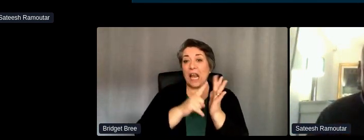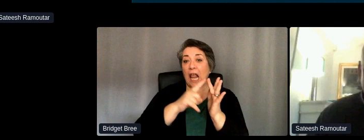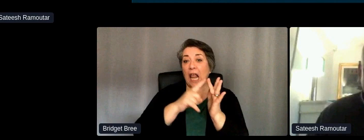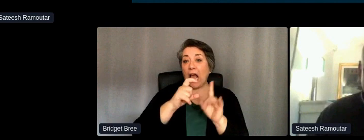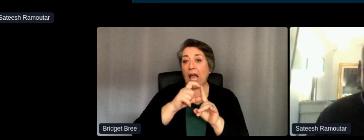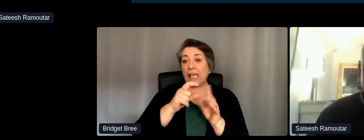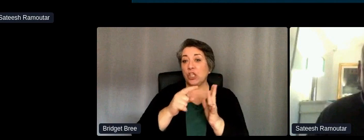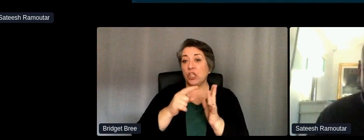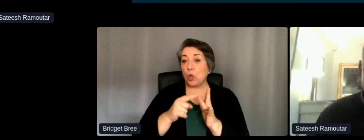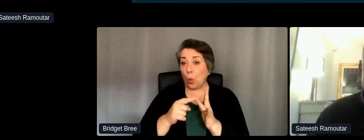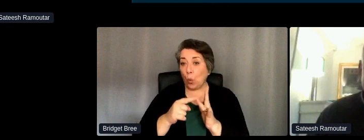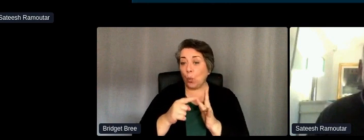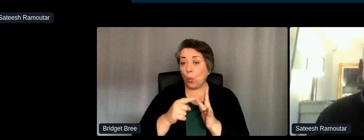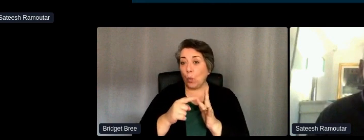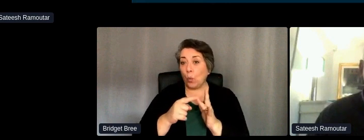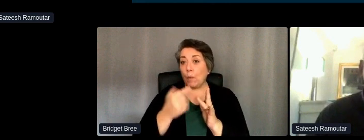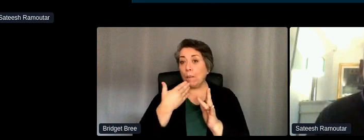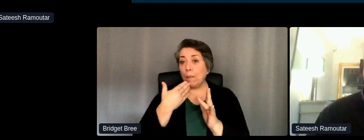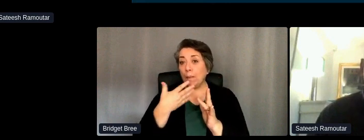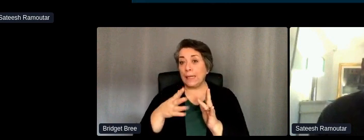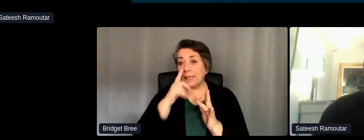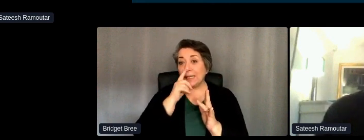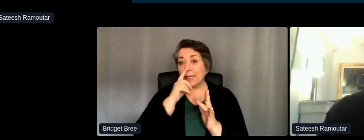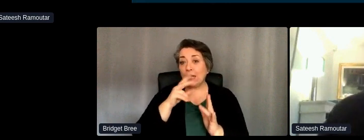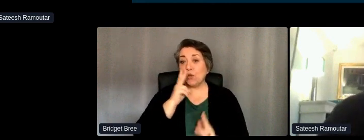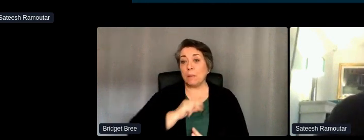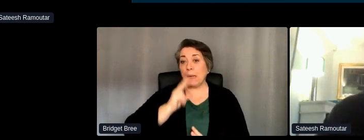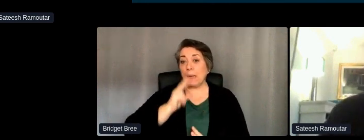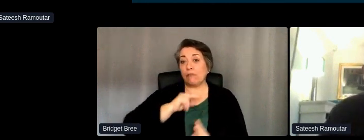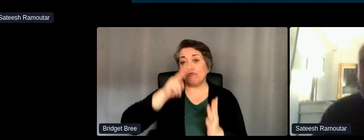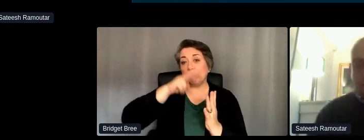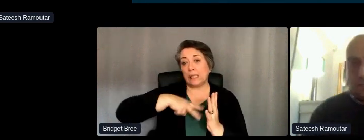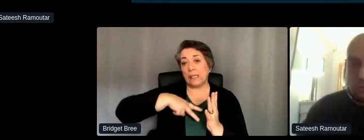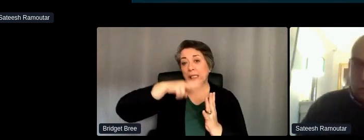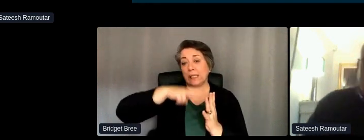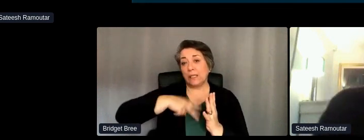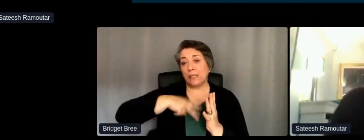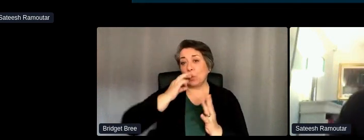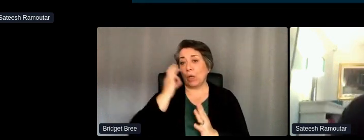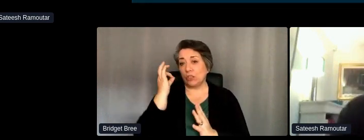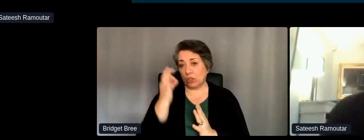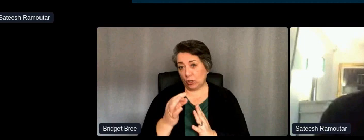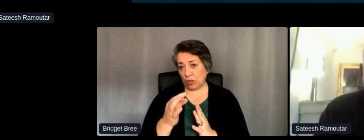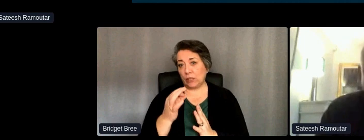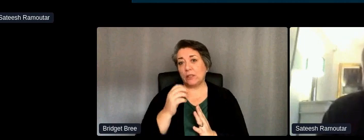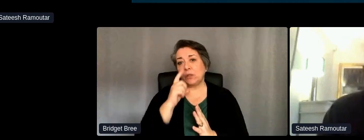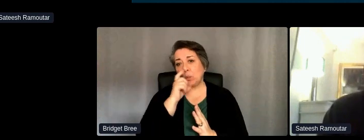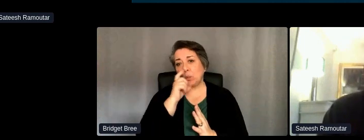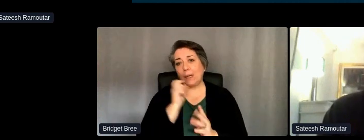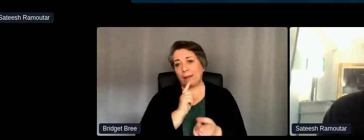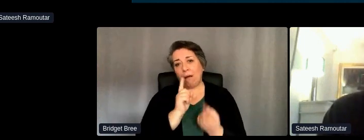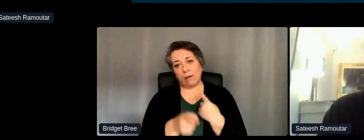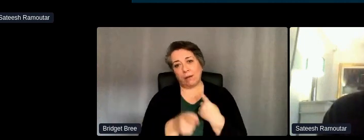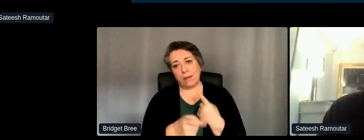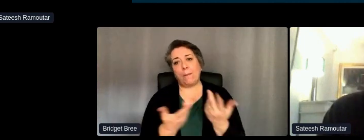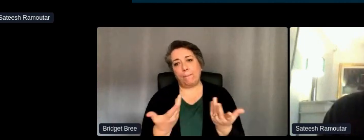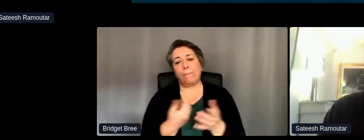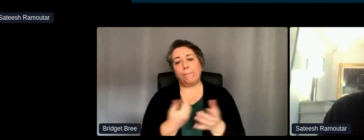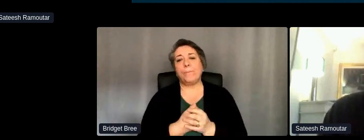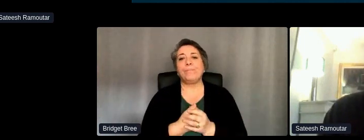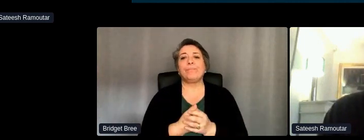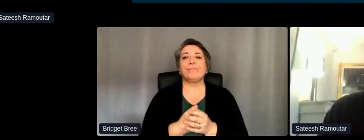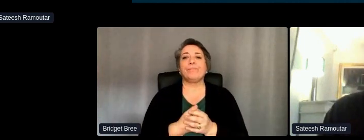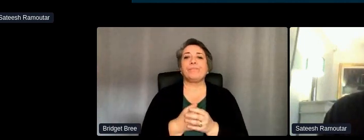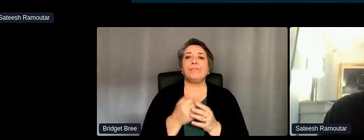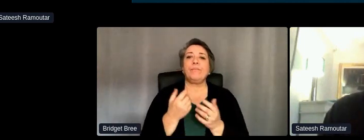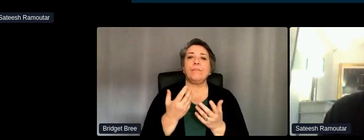questions? And if you could you read them out? And then sort of between myself and Peter or yourself, we can actually answer them. Yeah, Sateesh, possibly